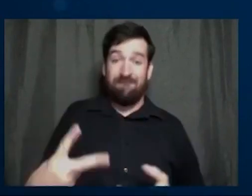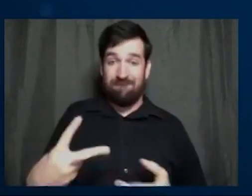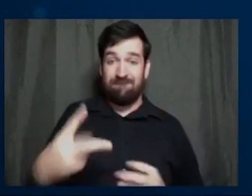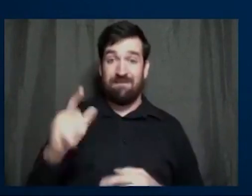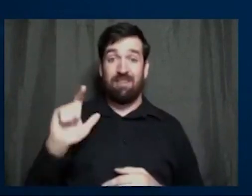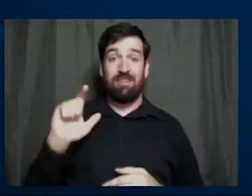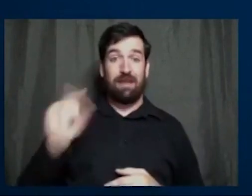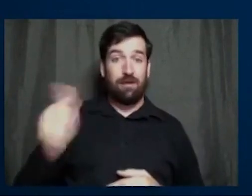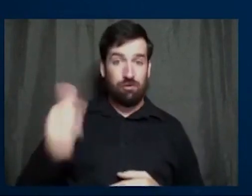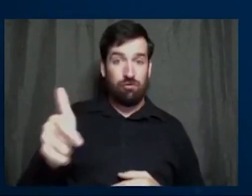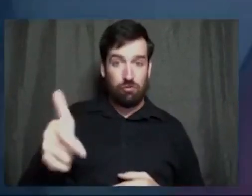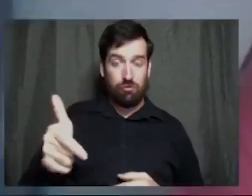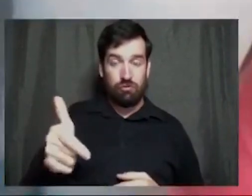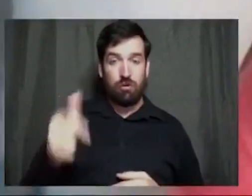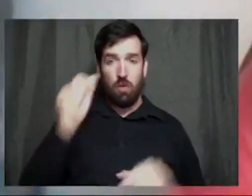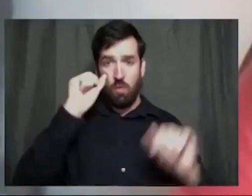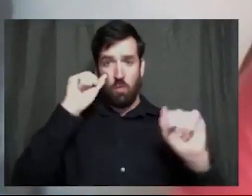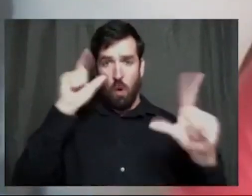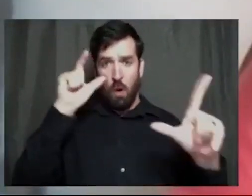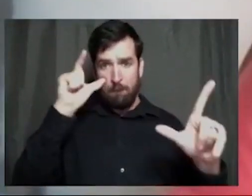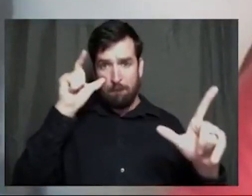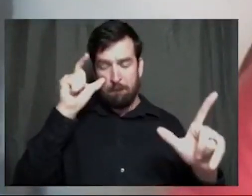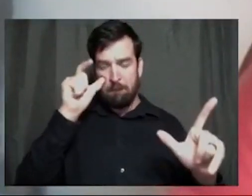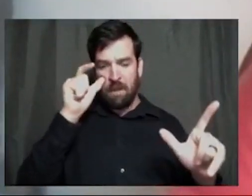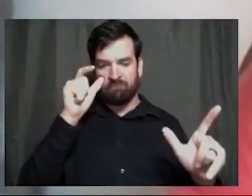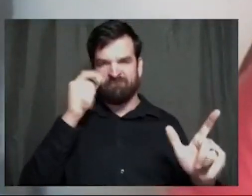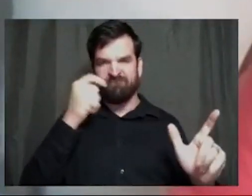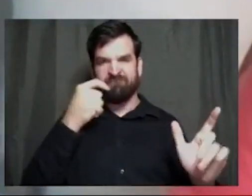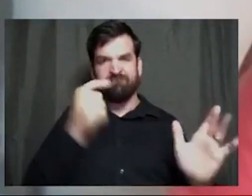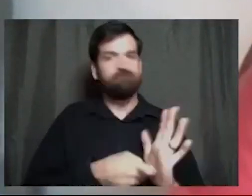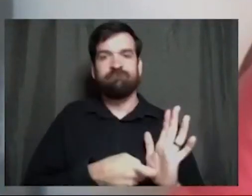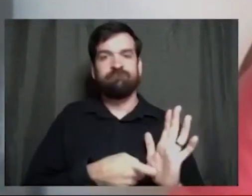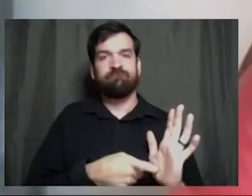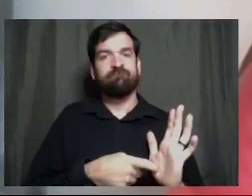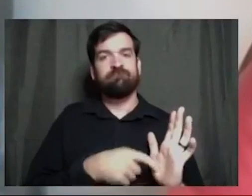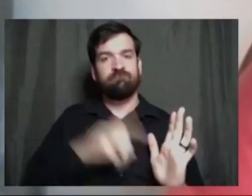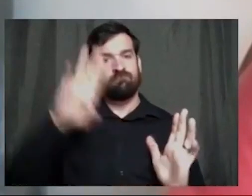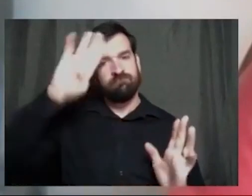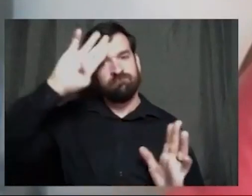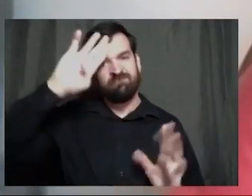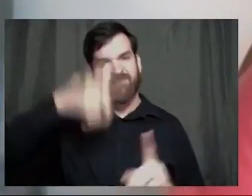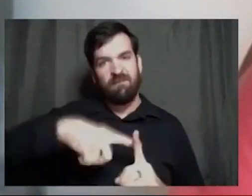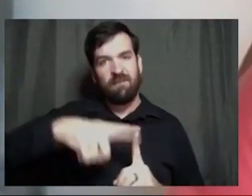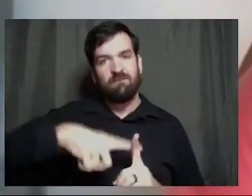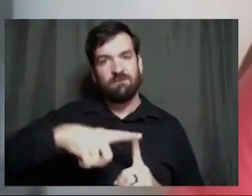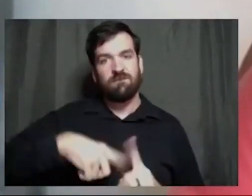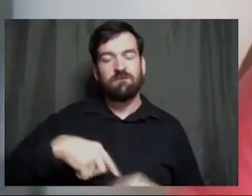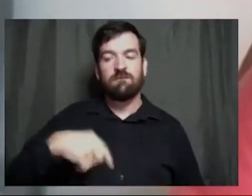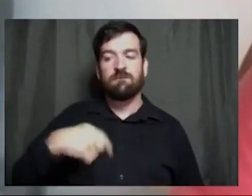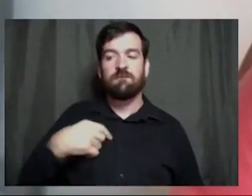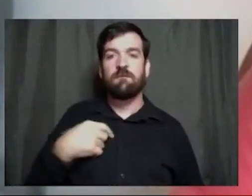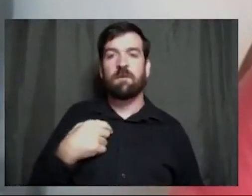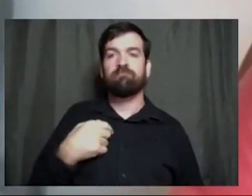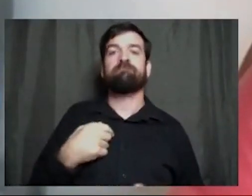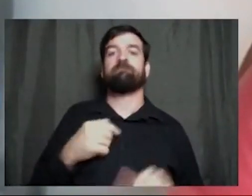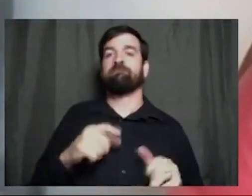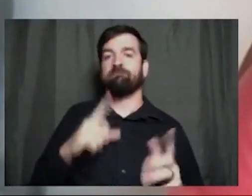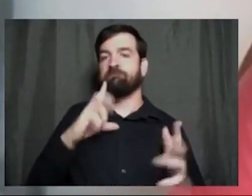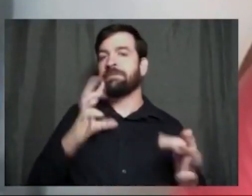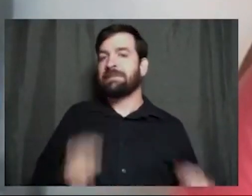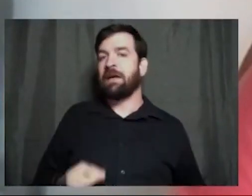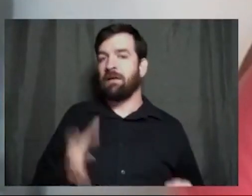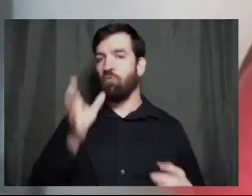rather, she woke up and I just knew she had a fever. And so I kind of made the call overnight that we were going to be going to the